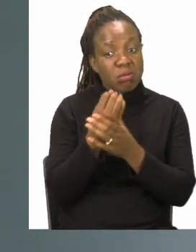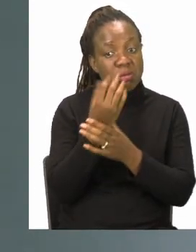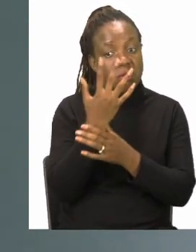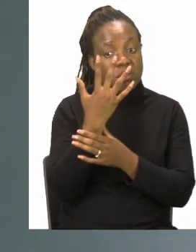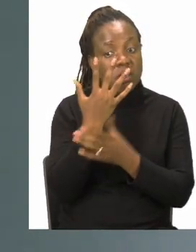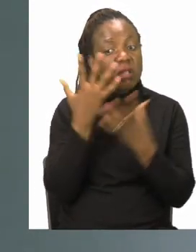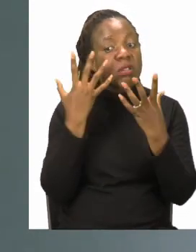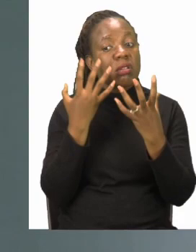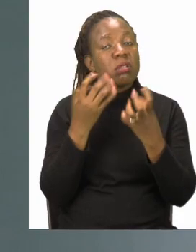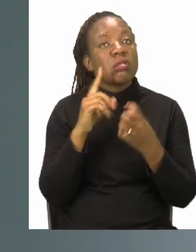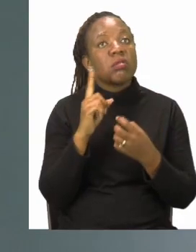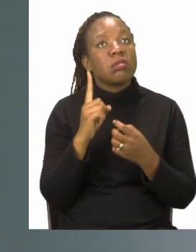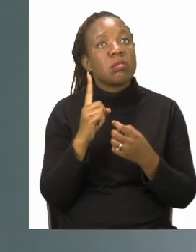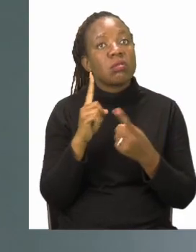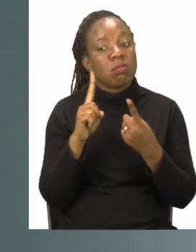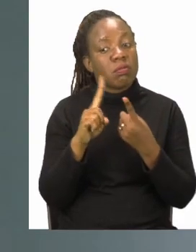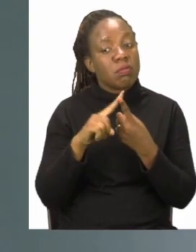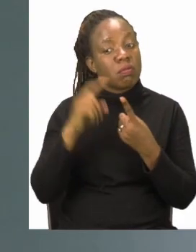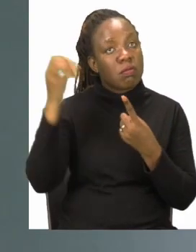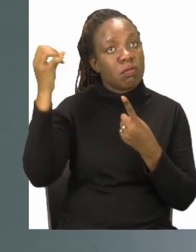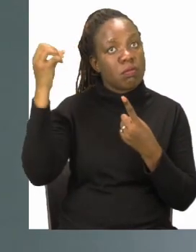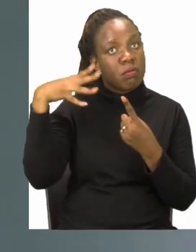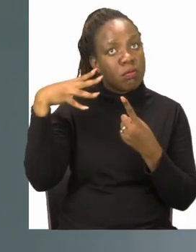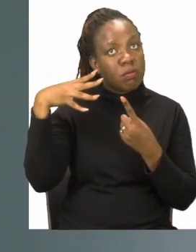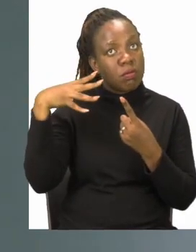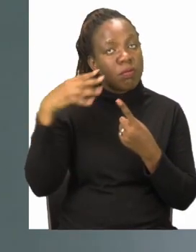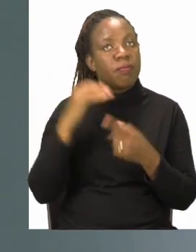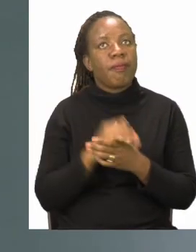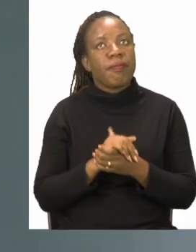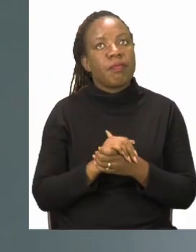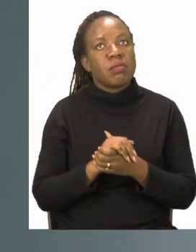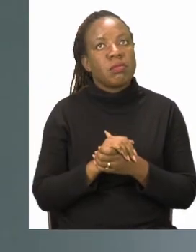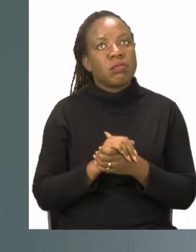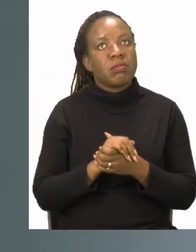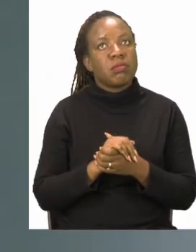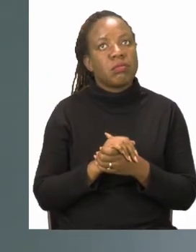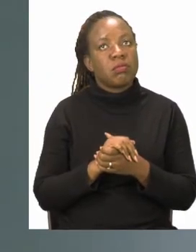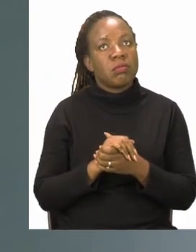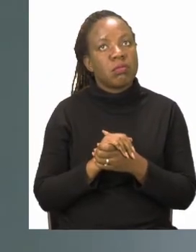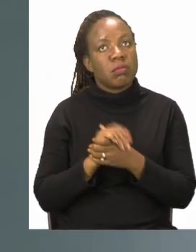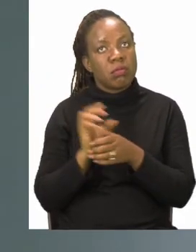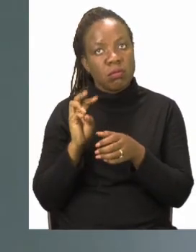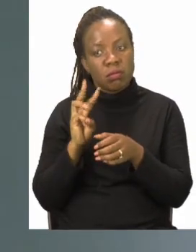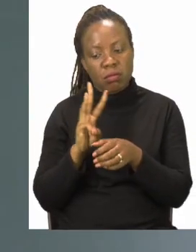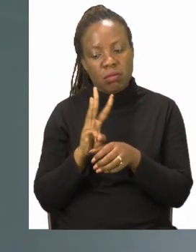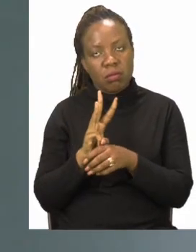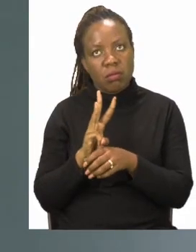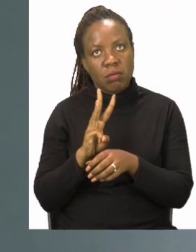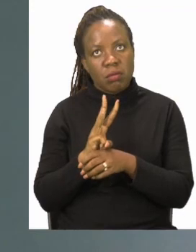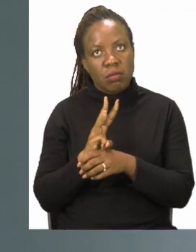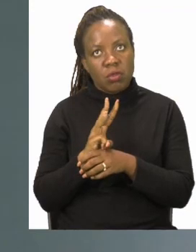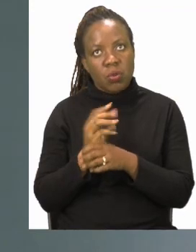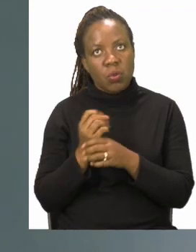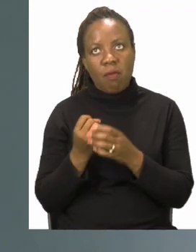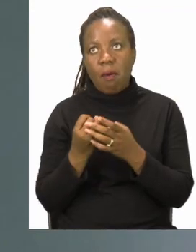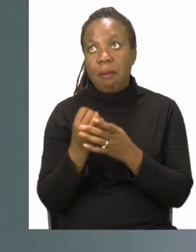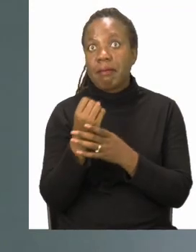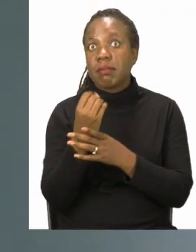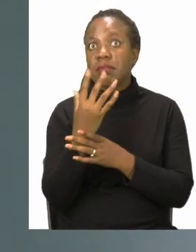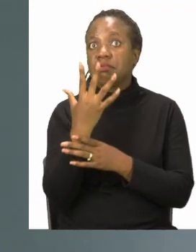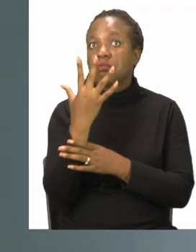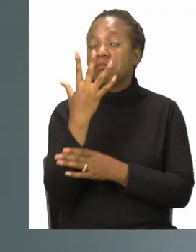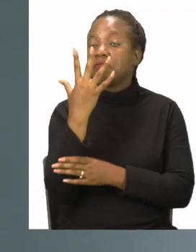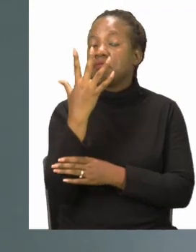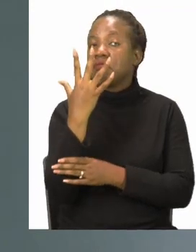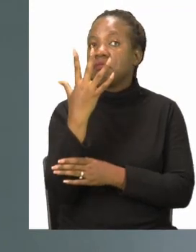need the sun. And then you have a plant, a fully